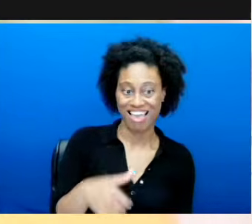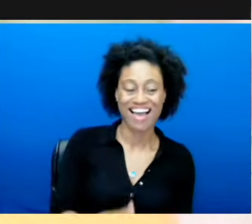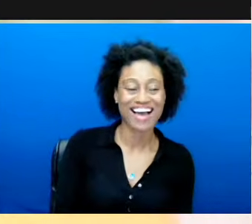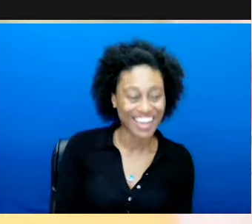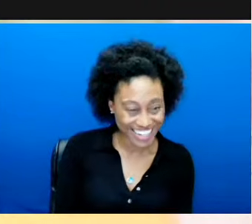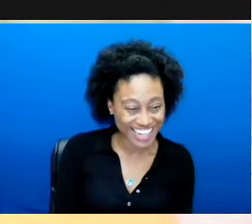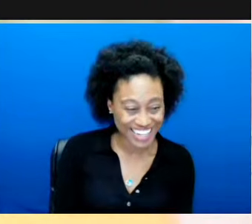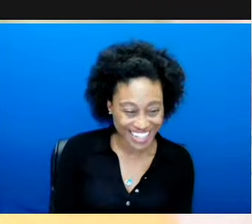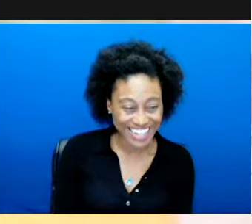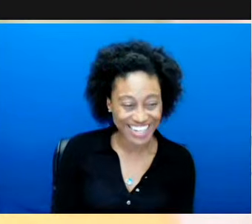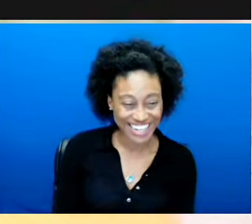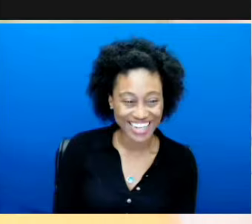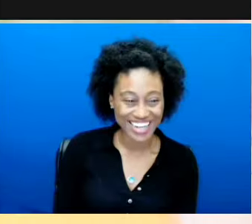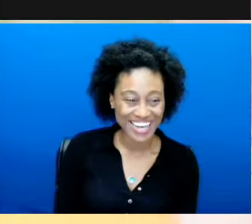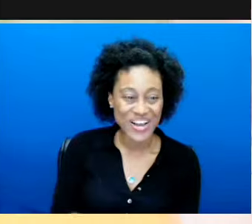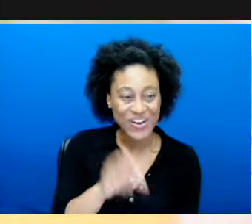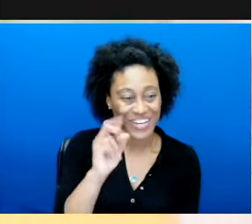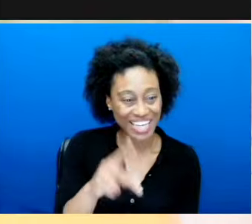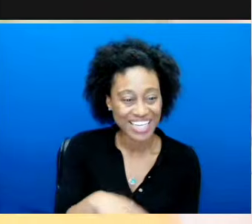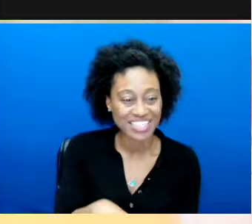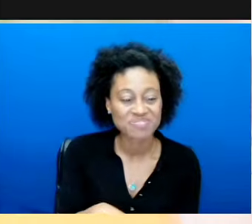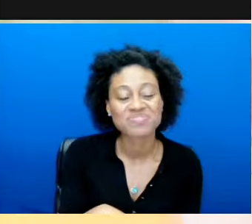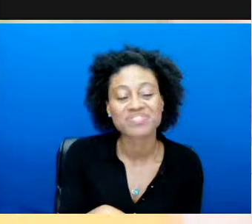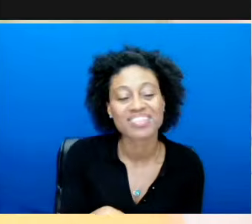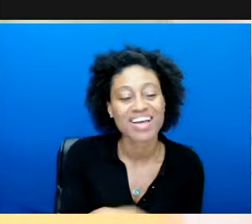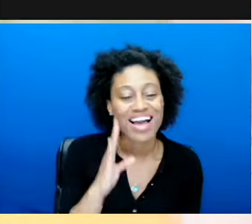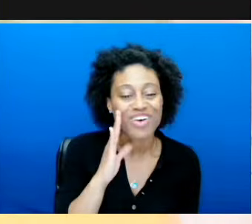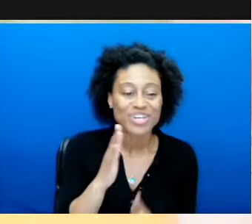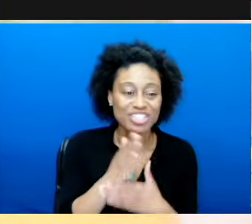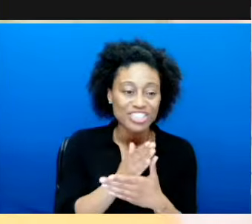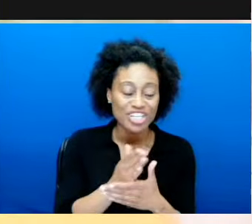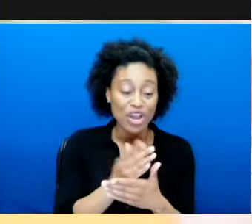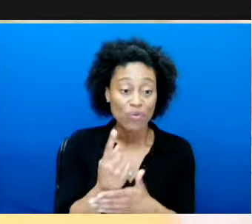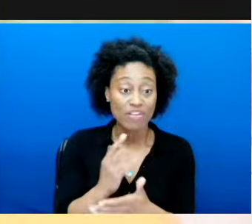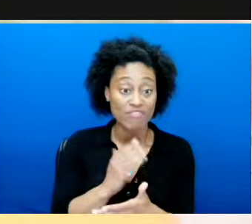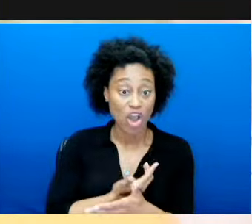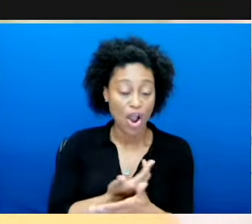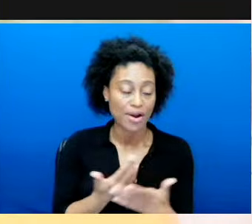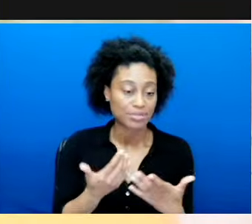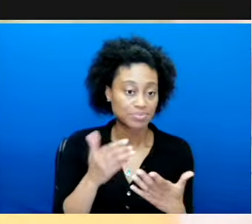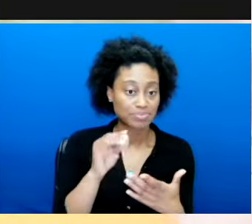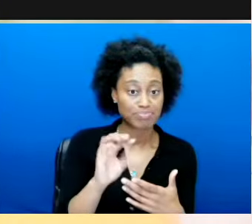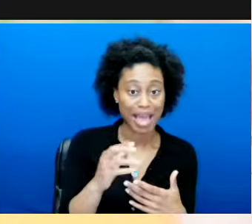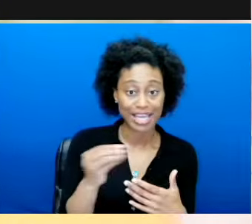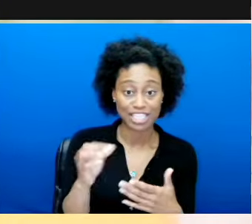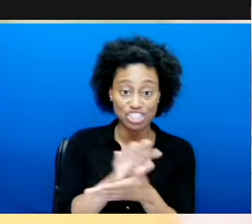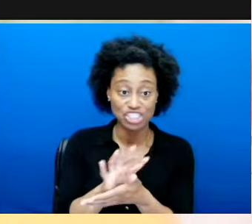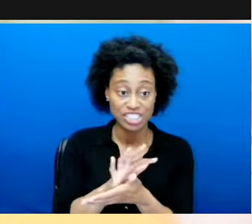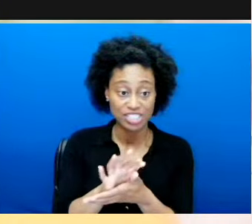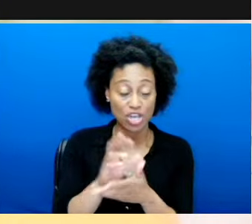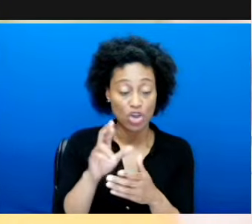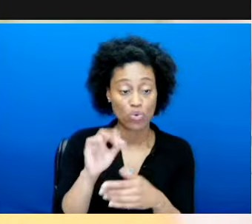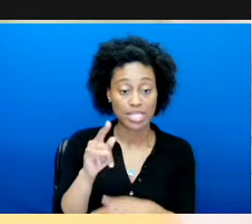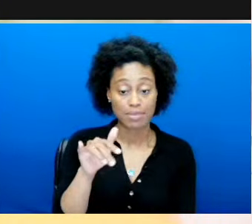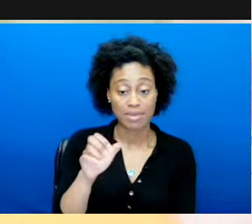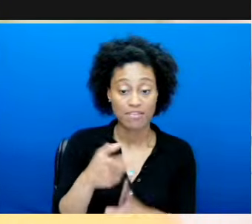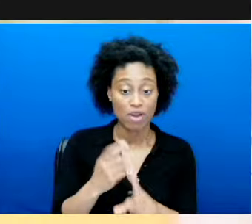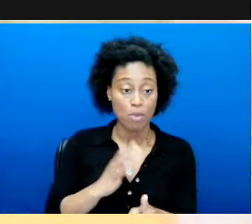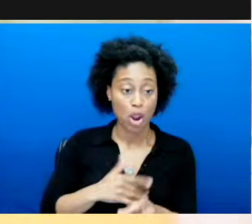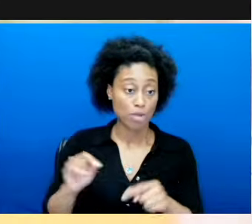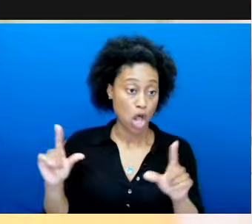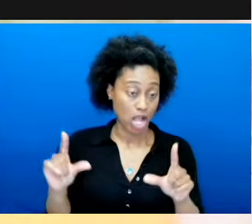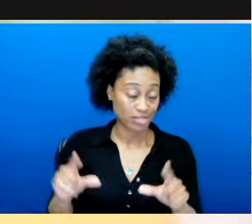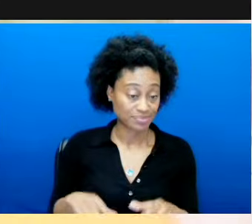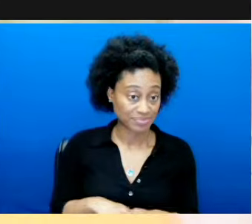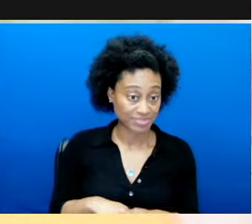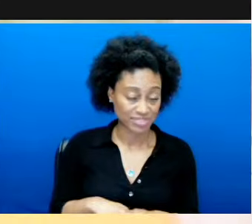ahead and share one of our mac and cheese recipes from our blog. And this is